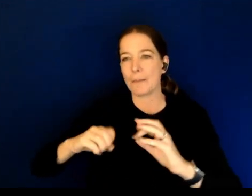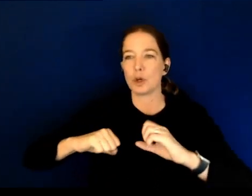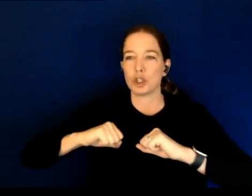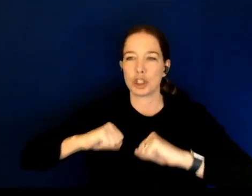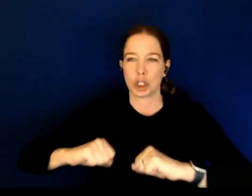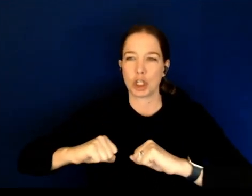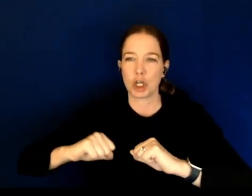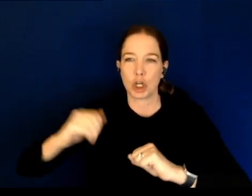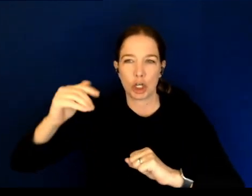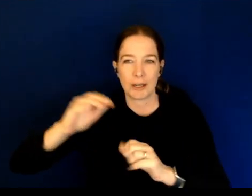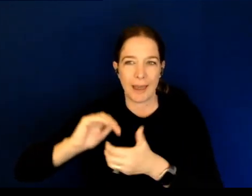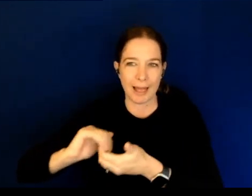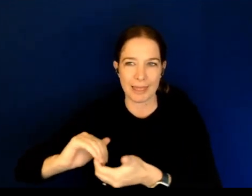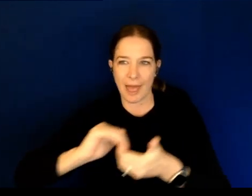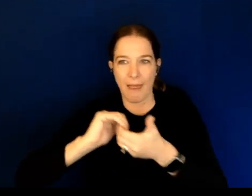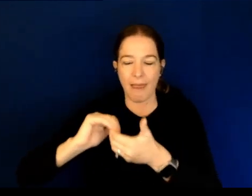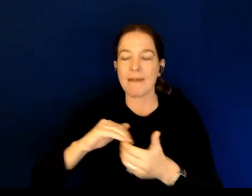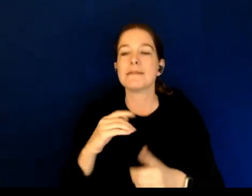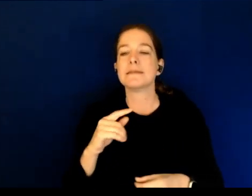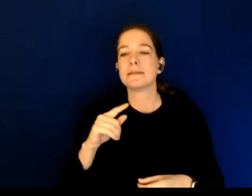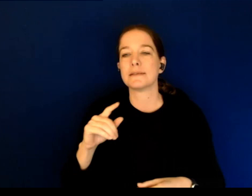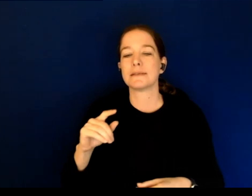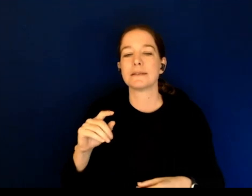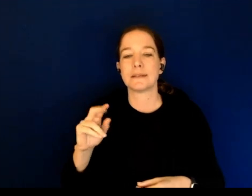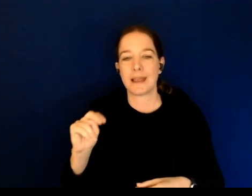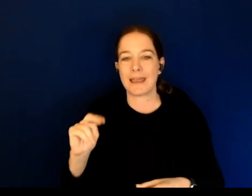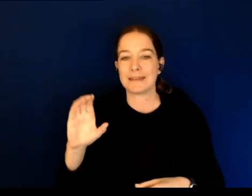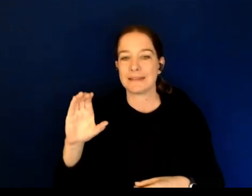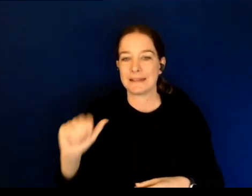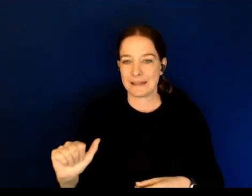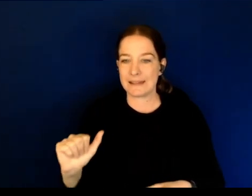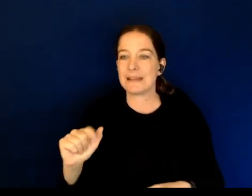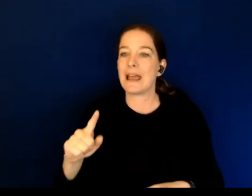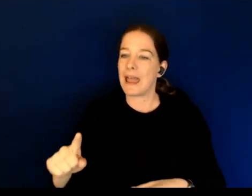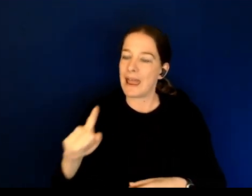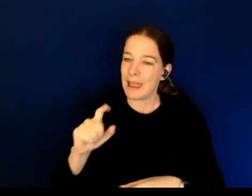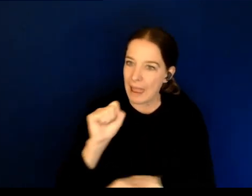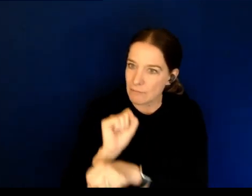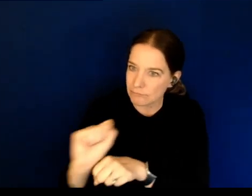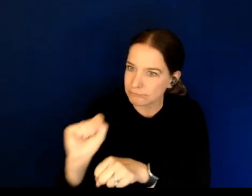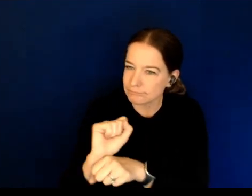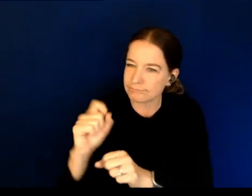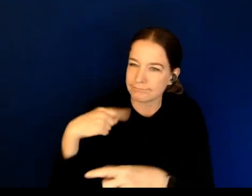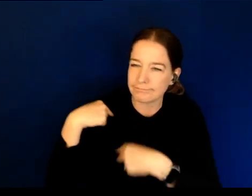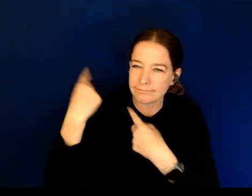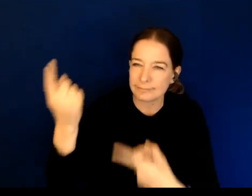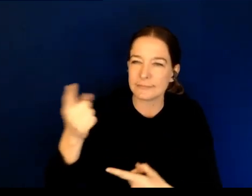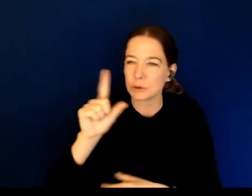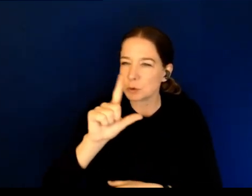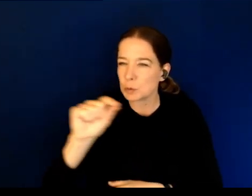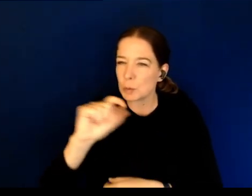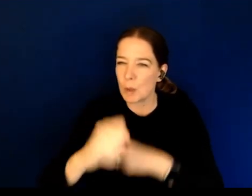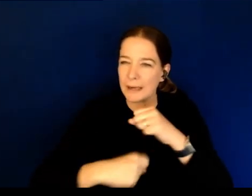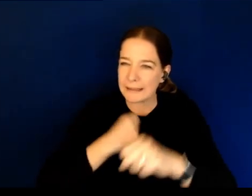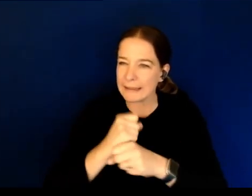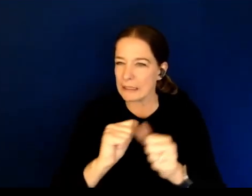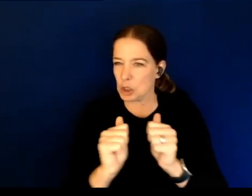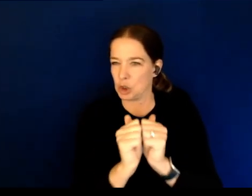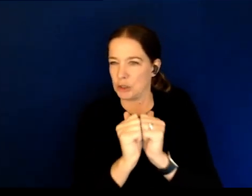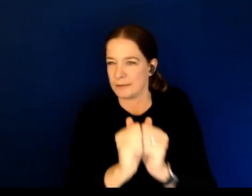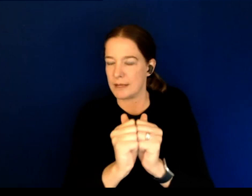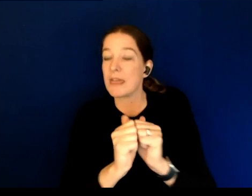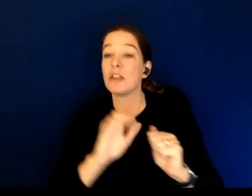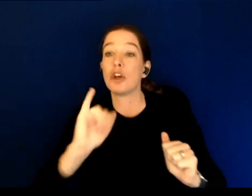have called it the Cybersecurity Awareness Month efforts for 20 years now. This successful